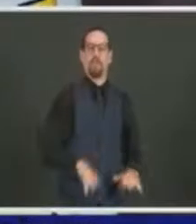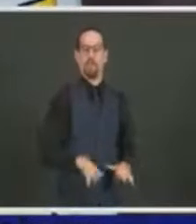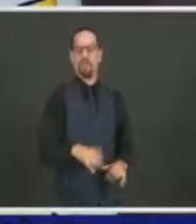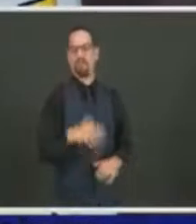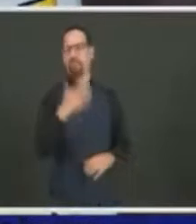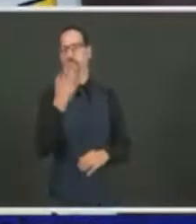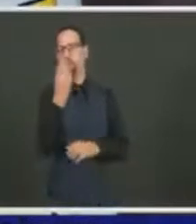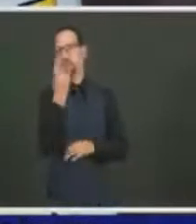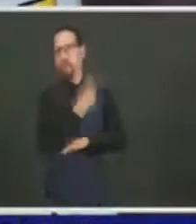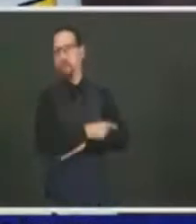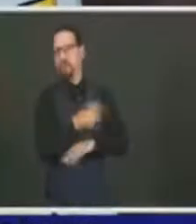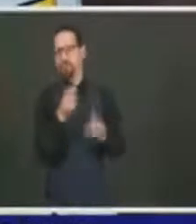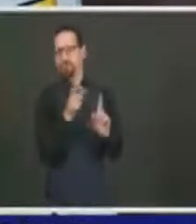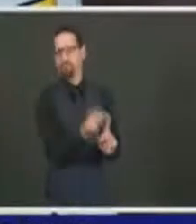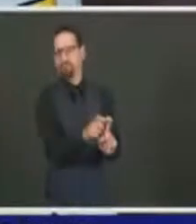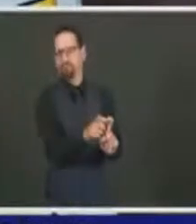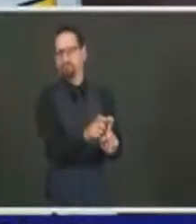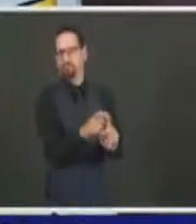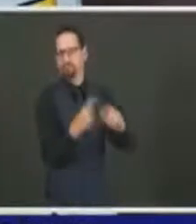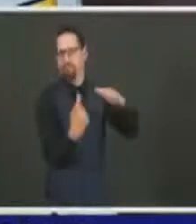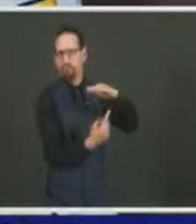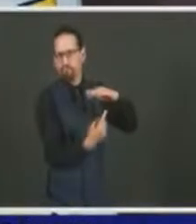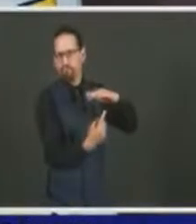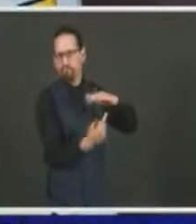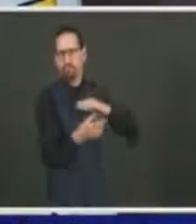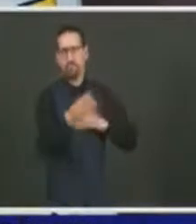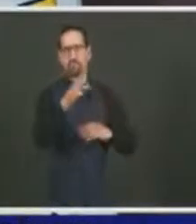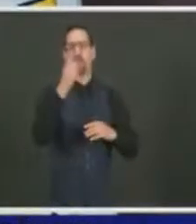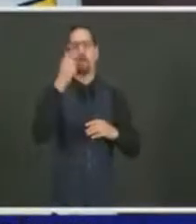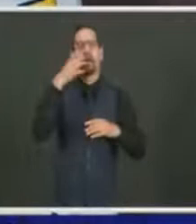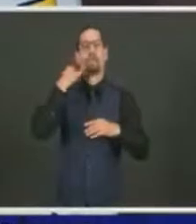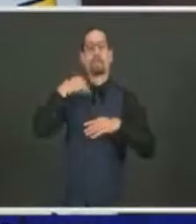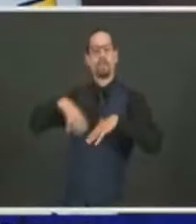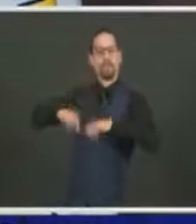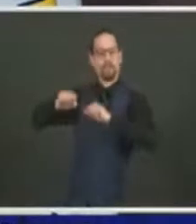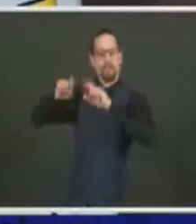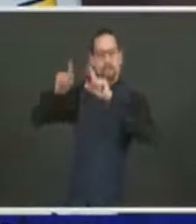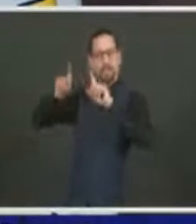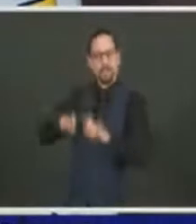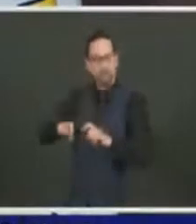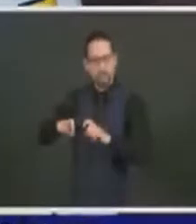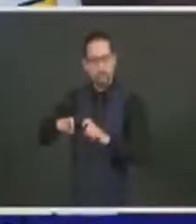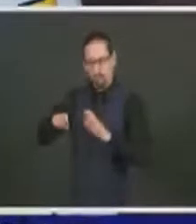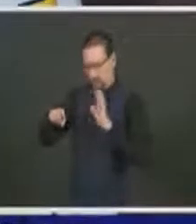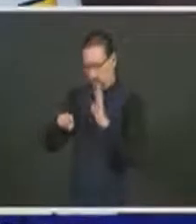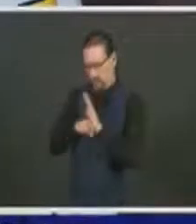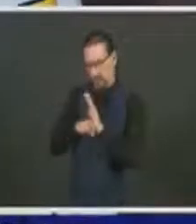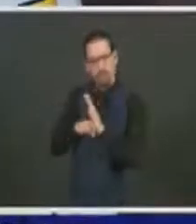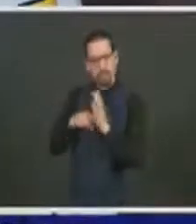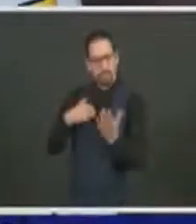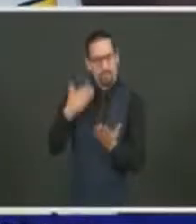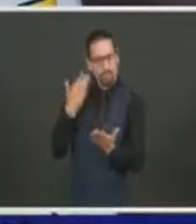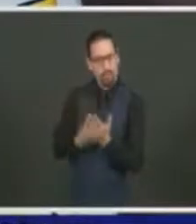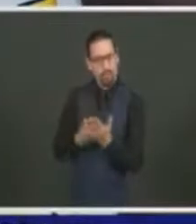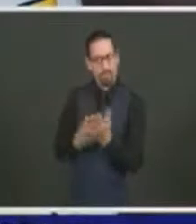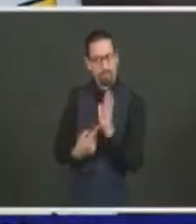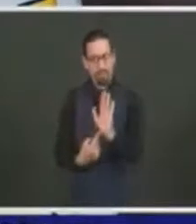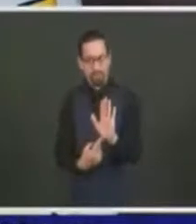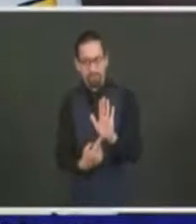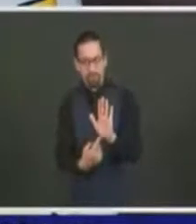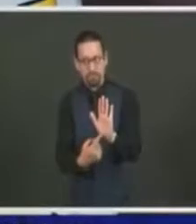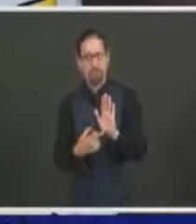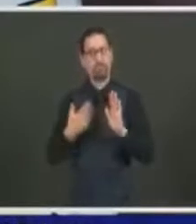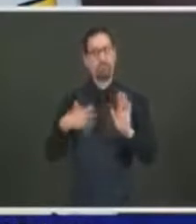have to quarantine if you've had a negative coronavirus test and can attest to the fact that you've had a negative coronavirus